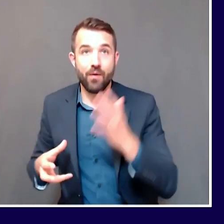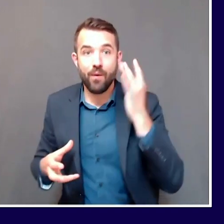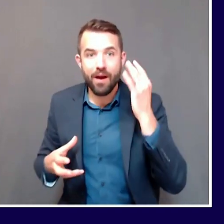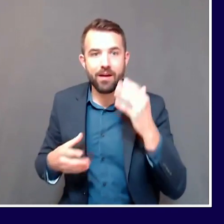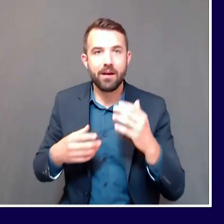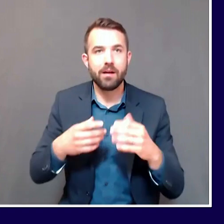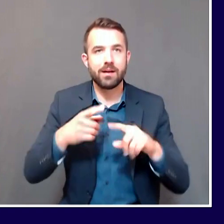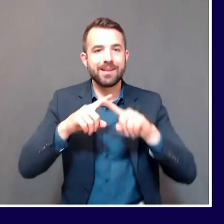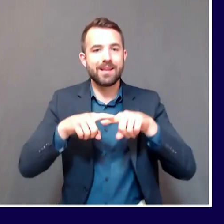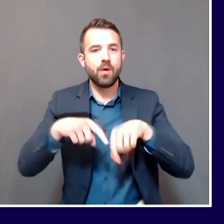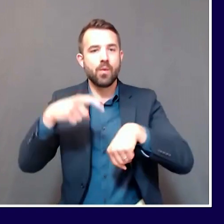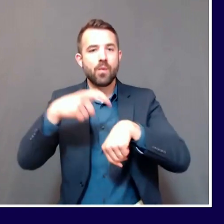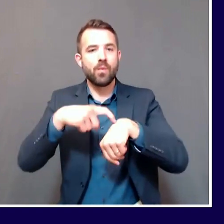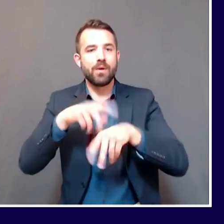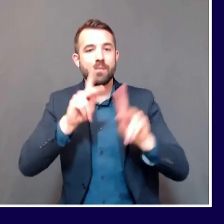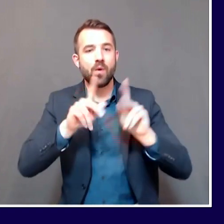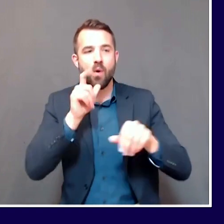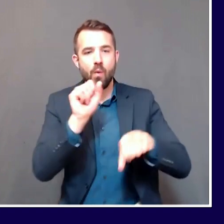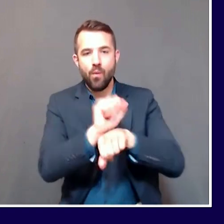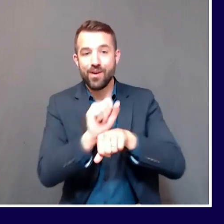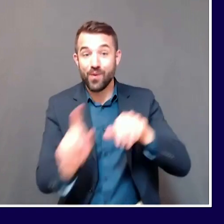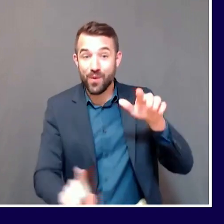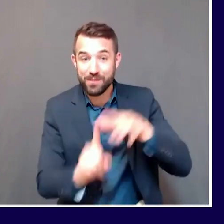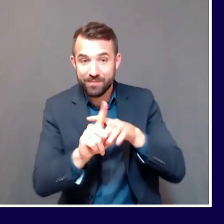this is largely the same